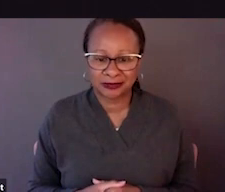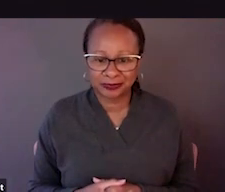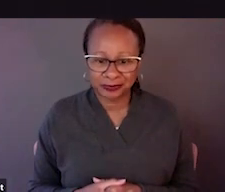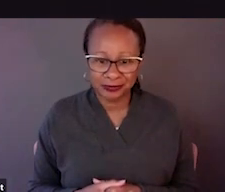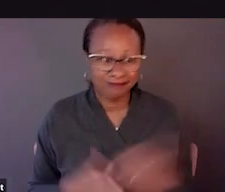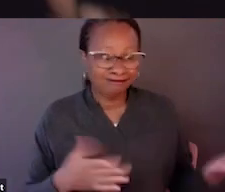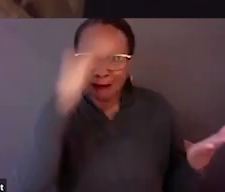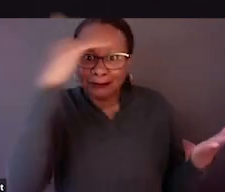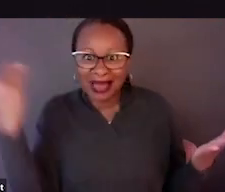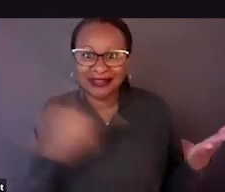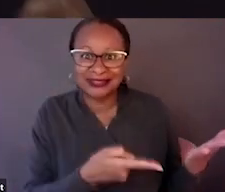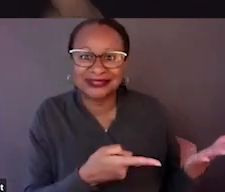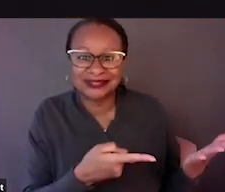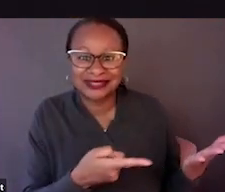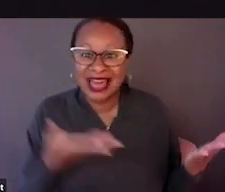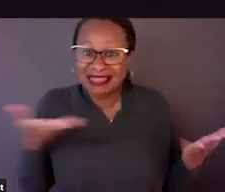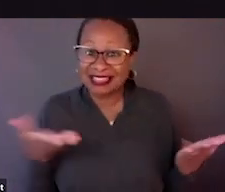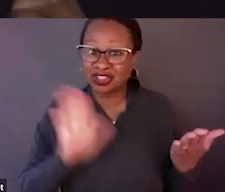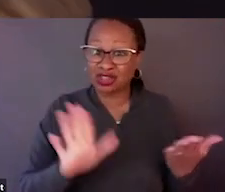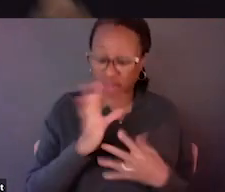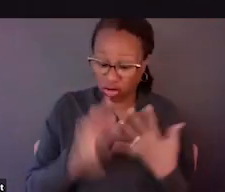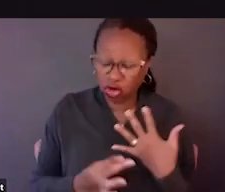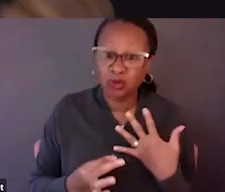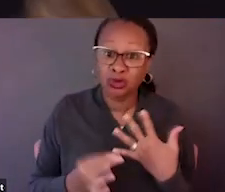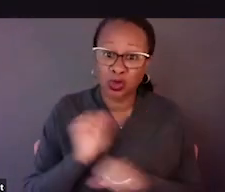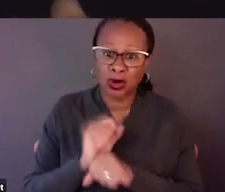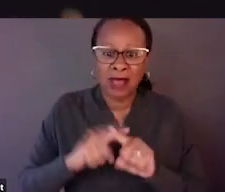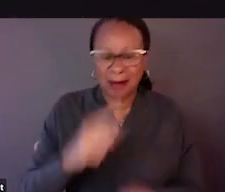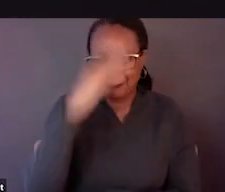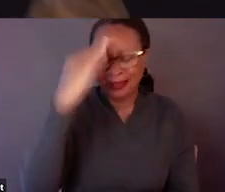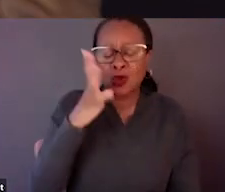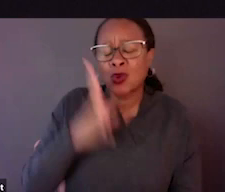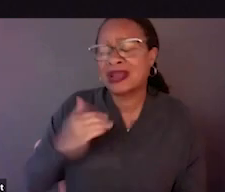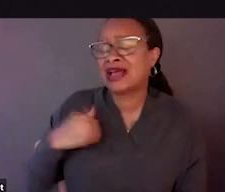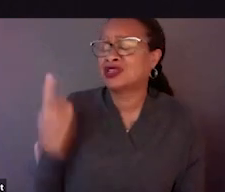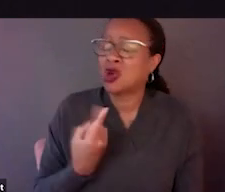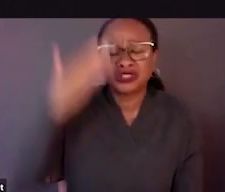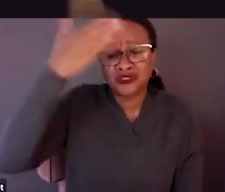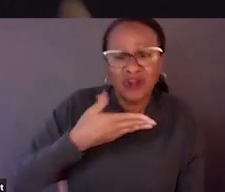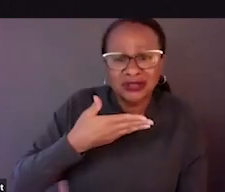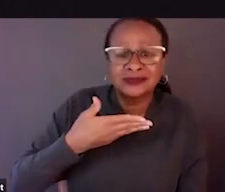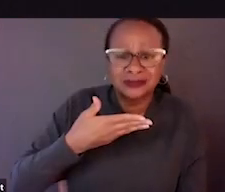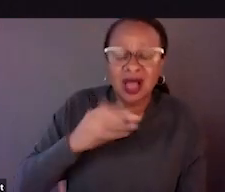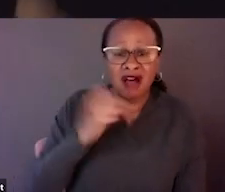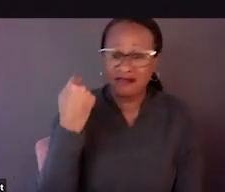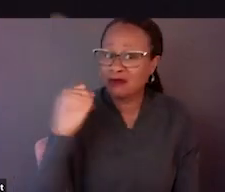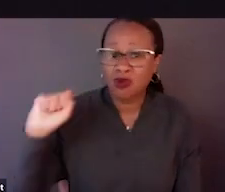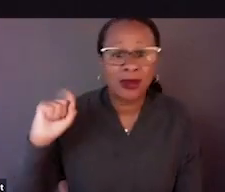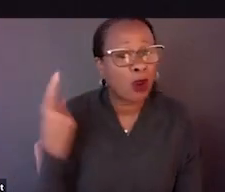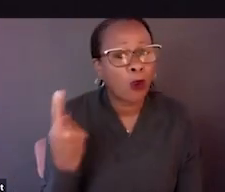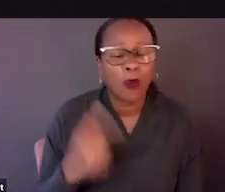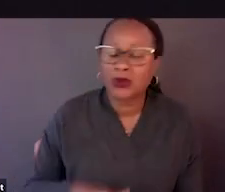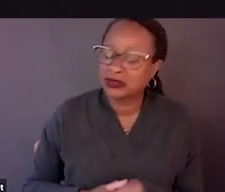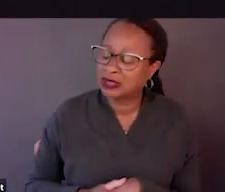they're black, and this is their chosen work, but the black women have always been at the forefront of the movement. They've always